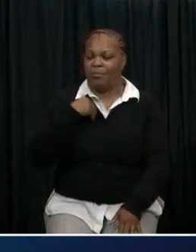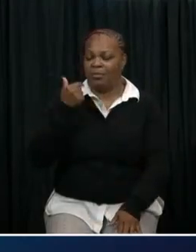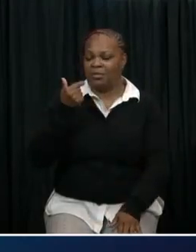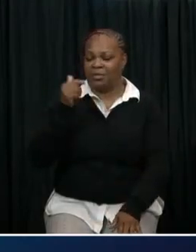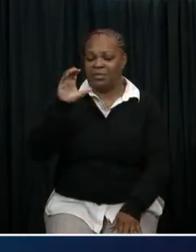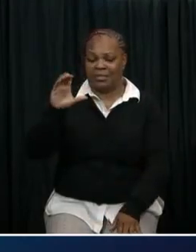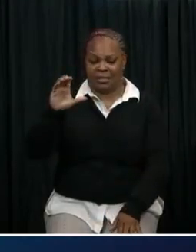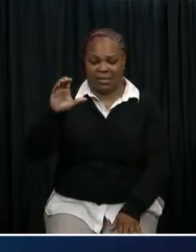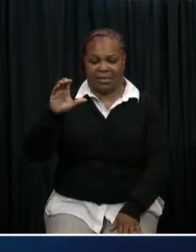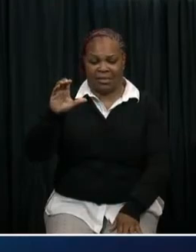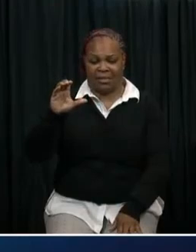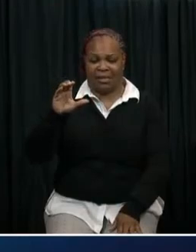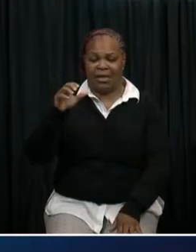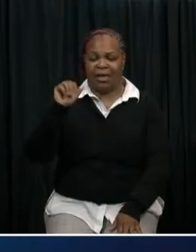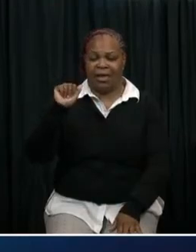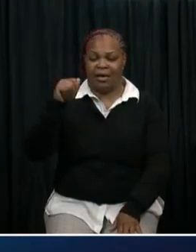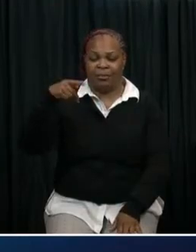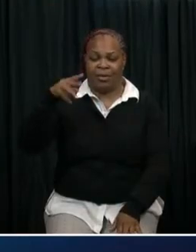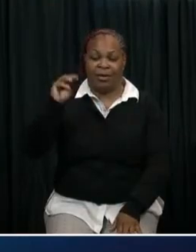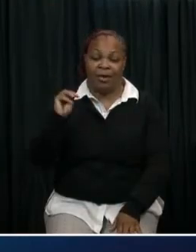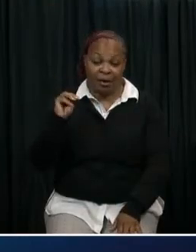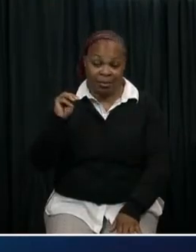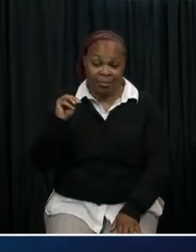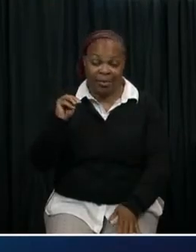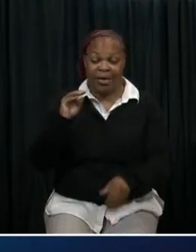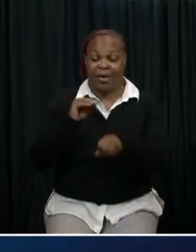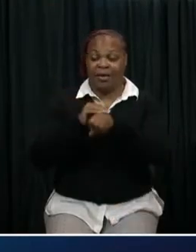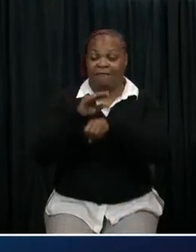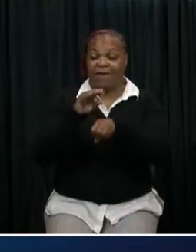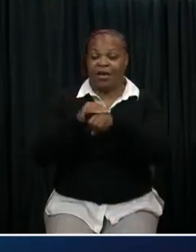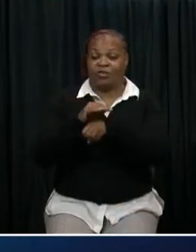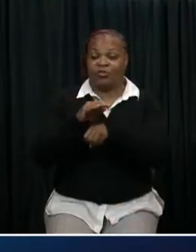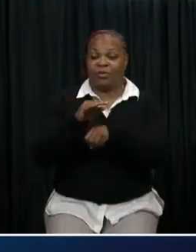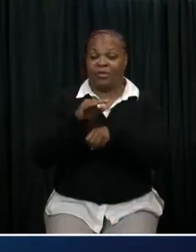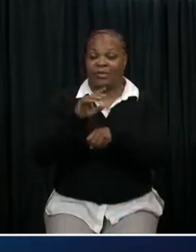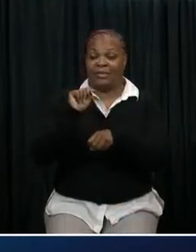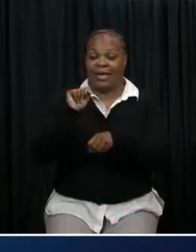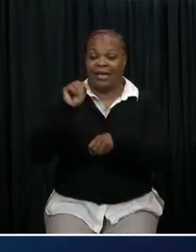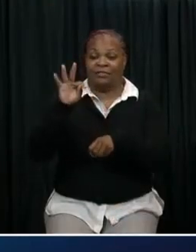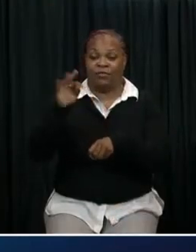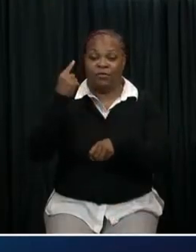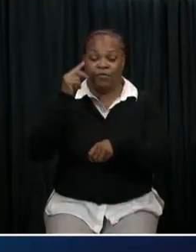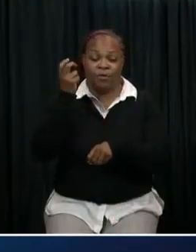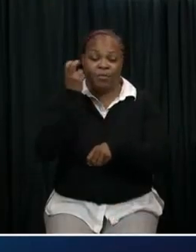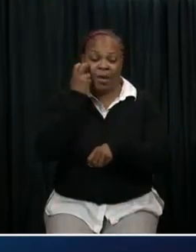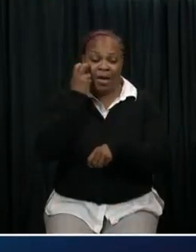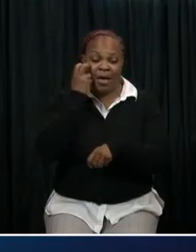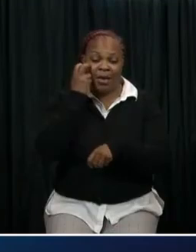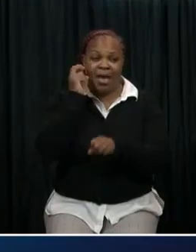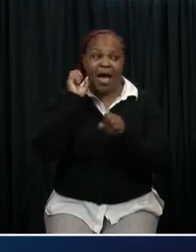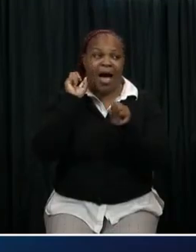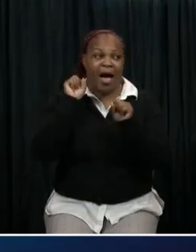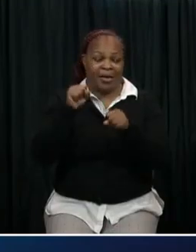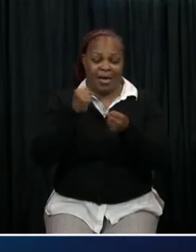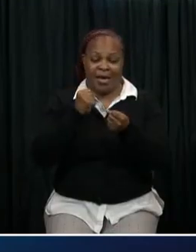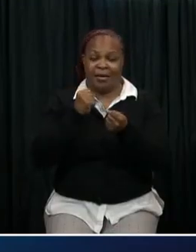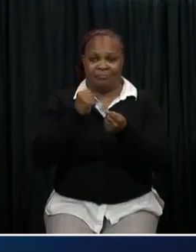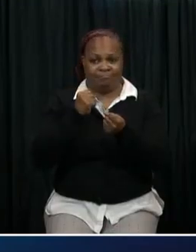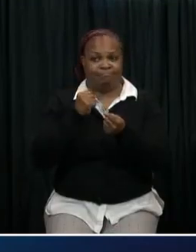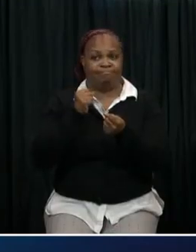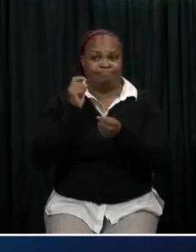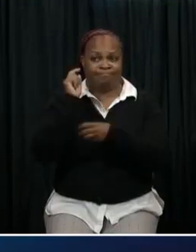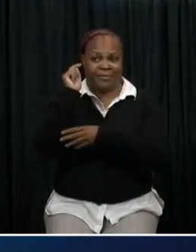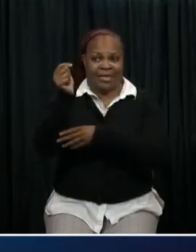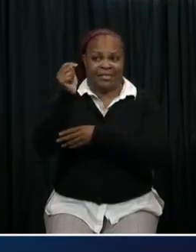Conference Adventist Possibility Ministries Advisory and Task Force for the Blind. I can attest that this is a